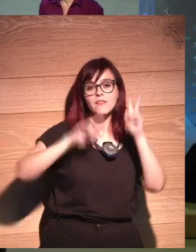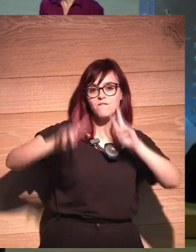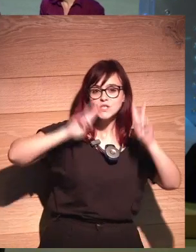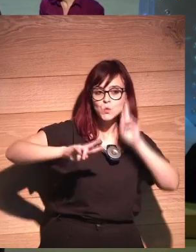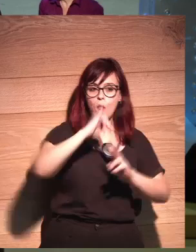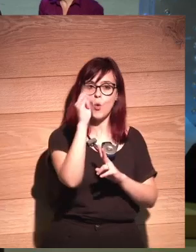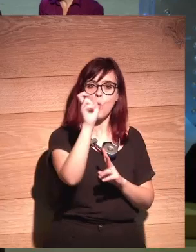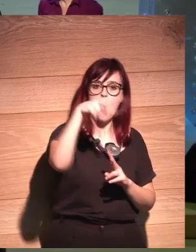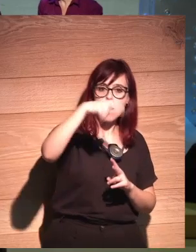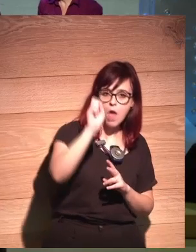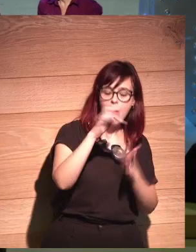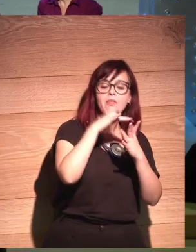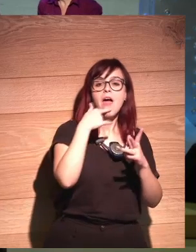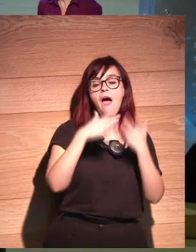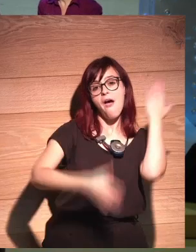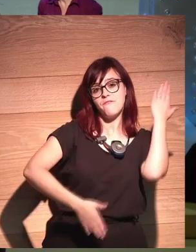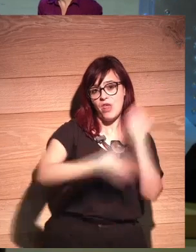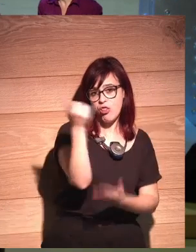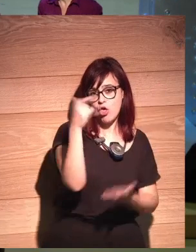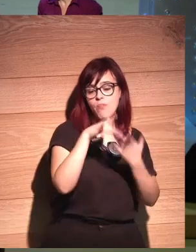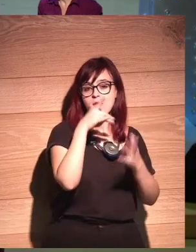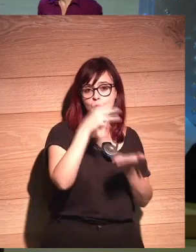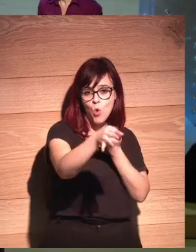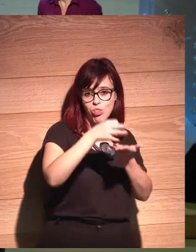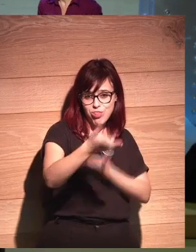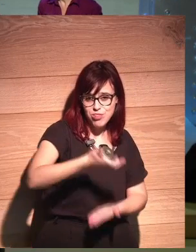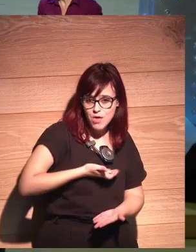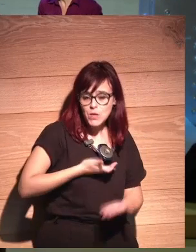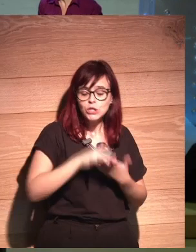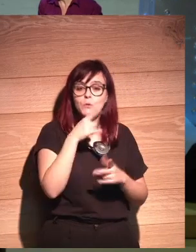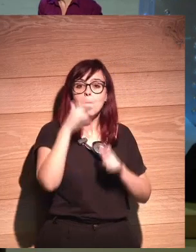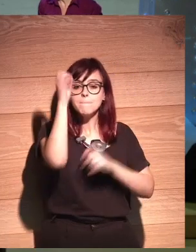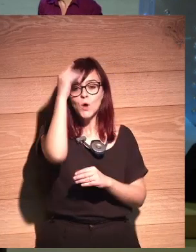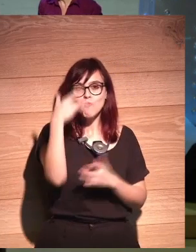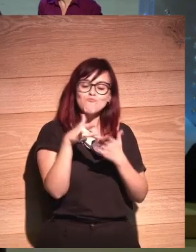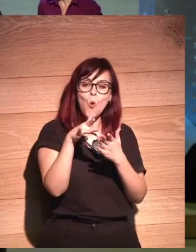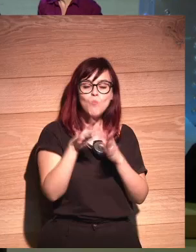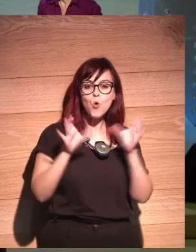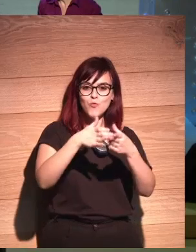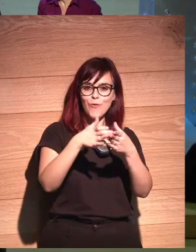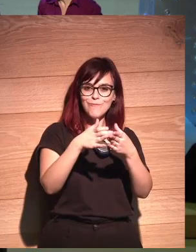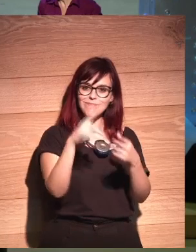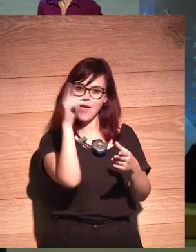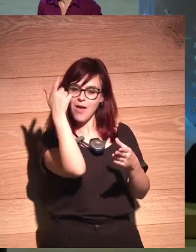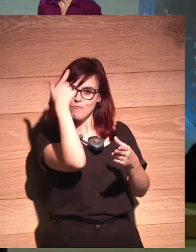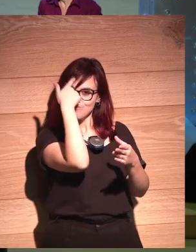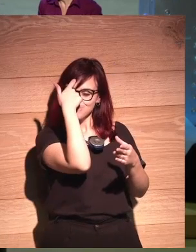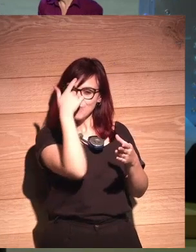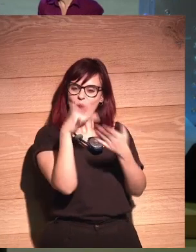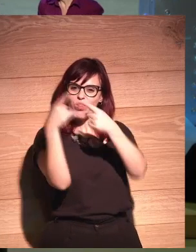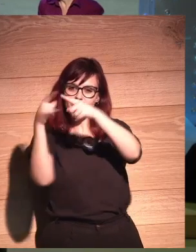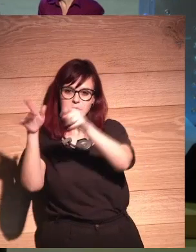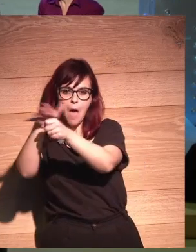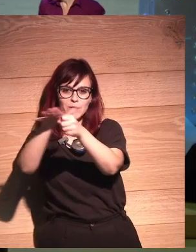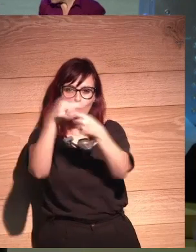different spheres, visual arts, theatre. Then we have people from the Federation of the Association